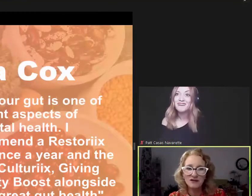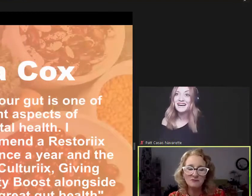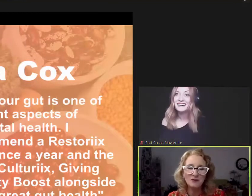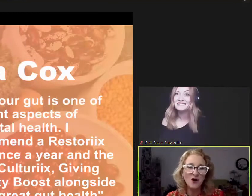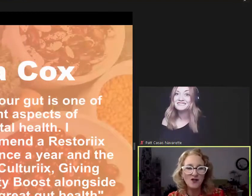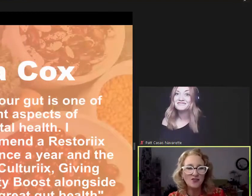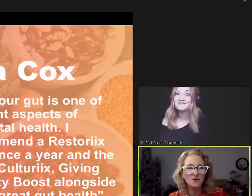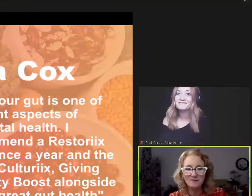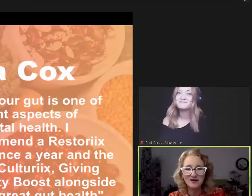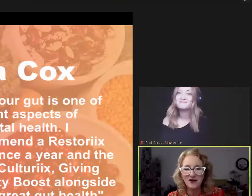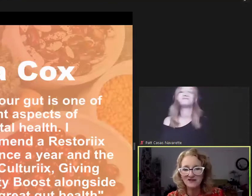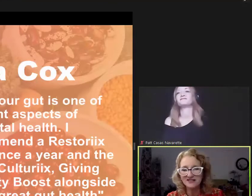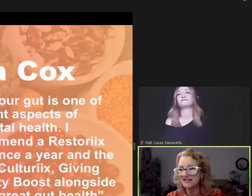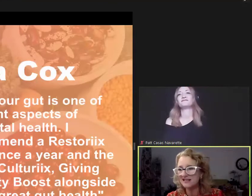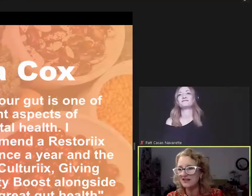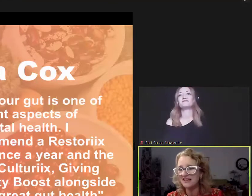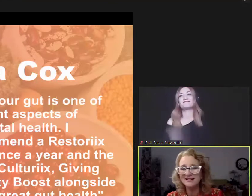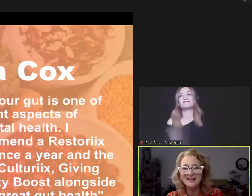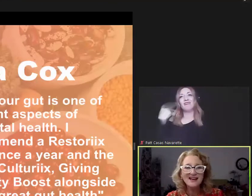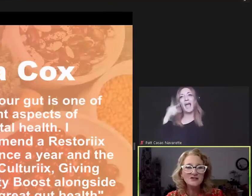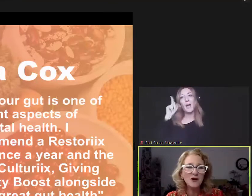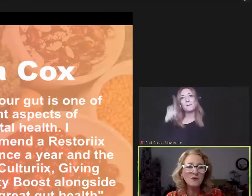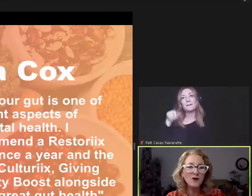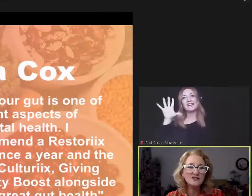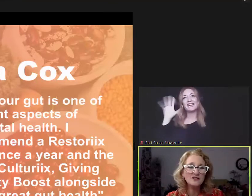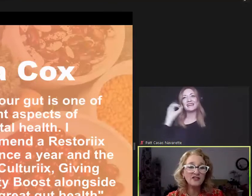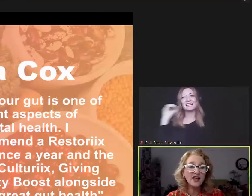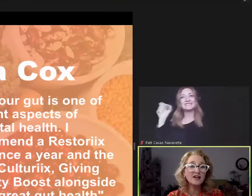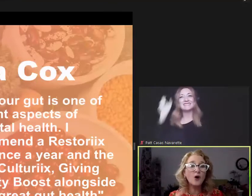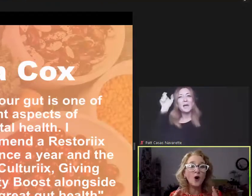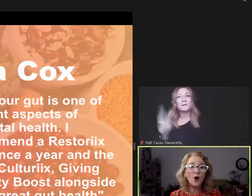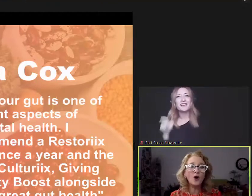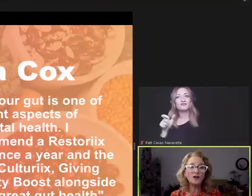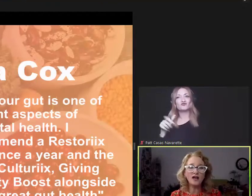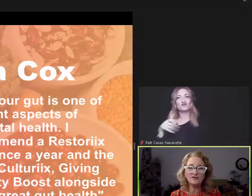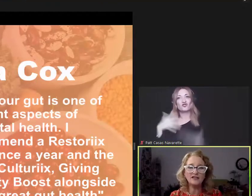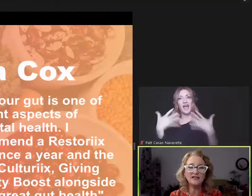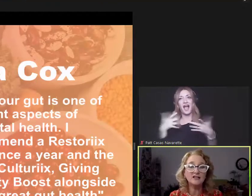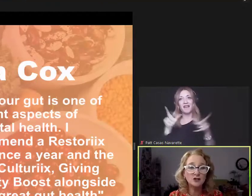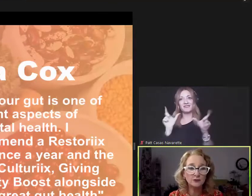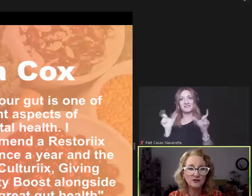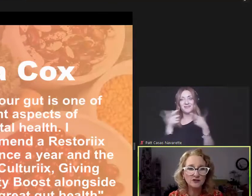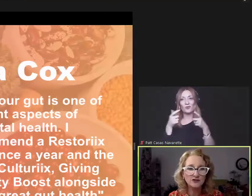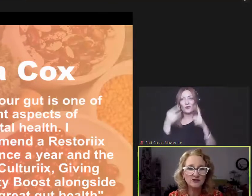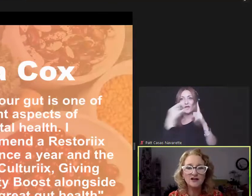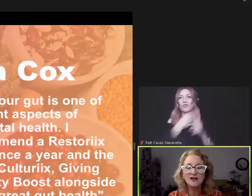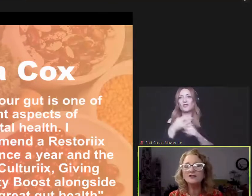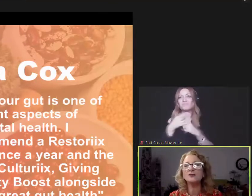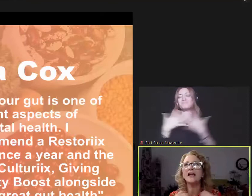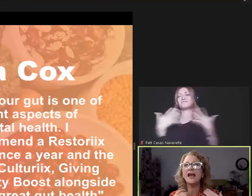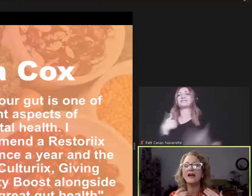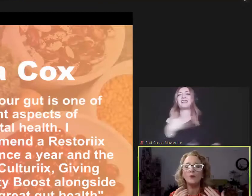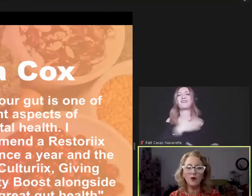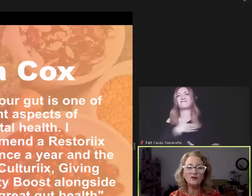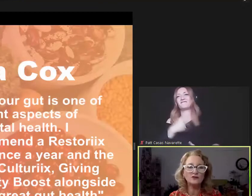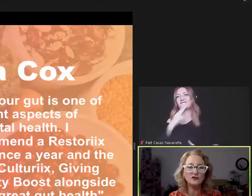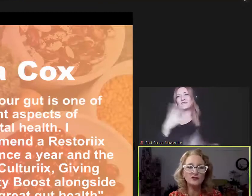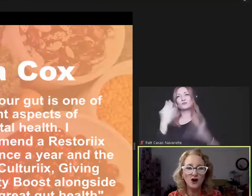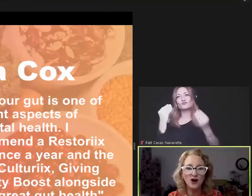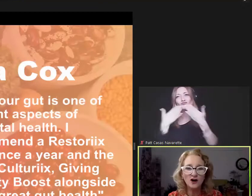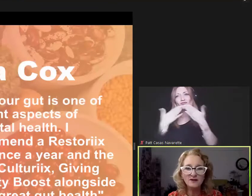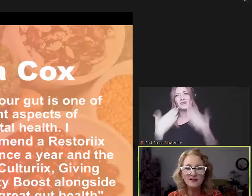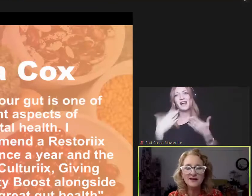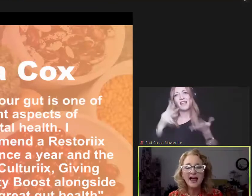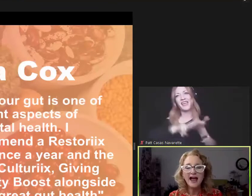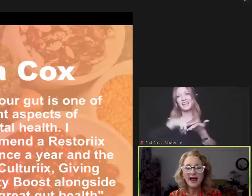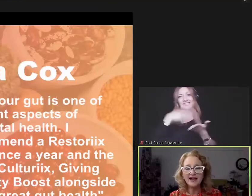1,500 people on the webinar this evening. So I want to thank all of the interpreters doing a wonderful